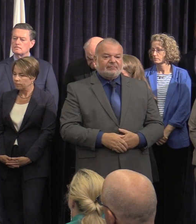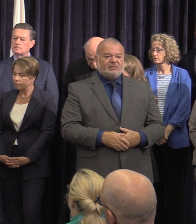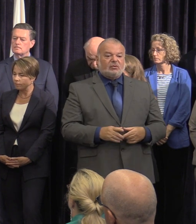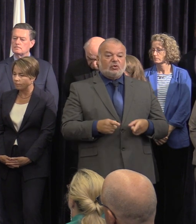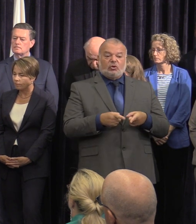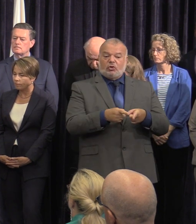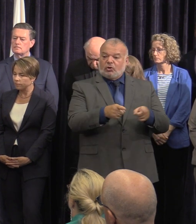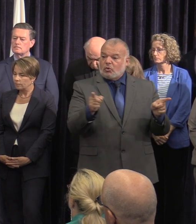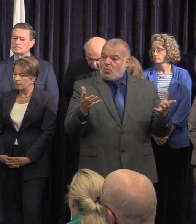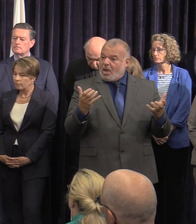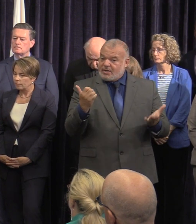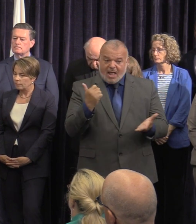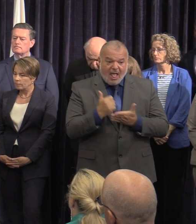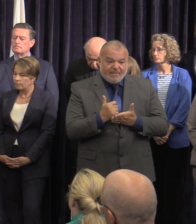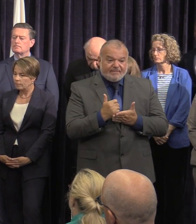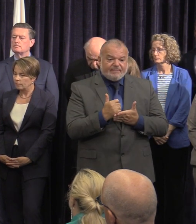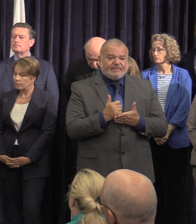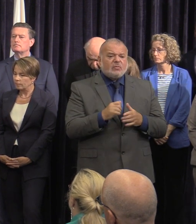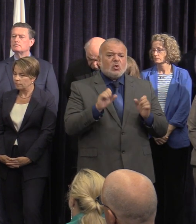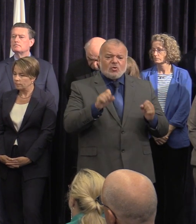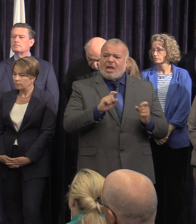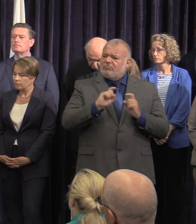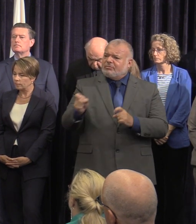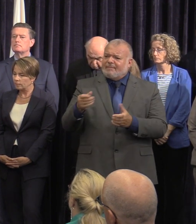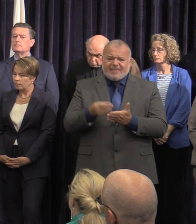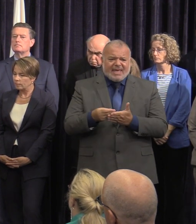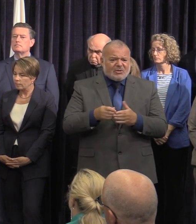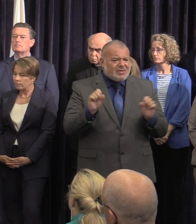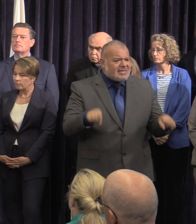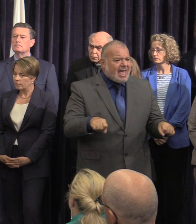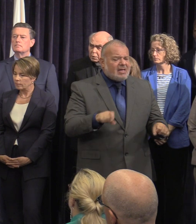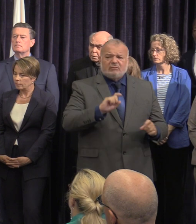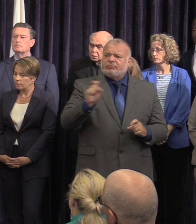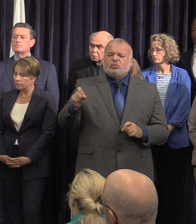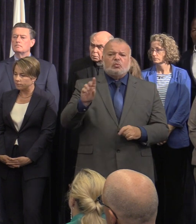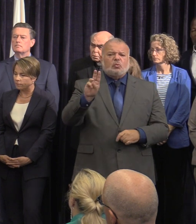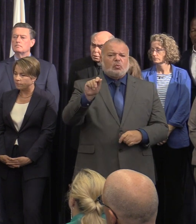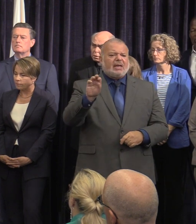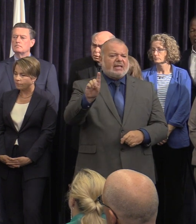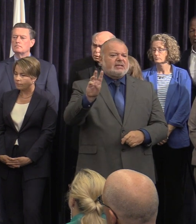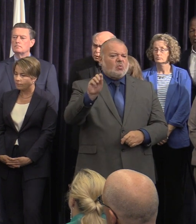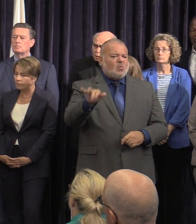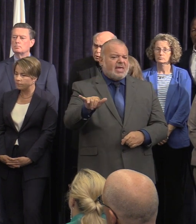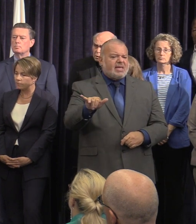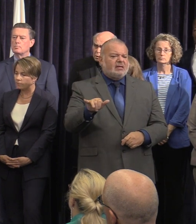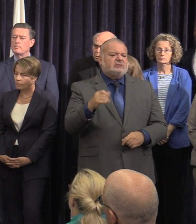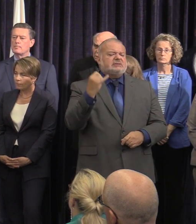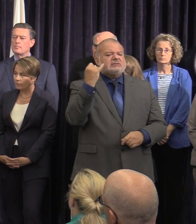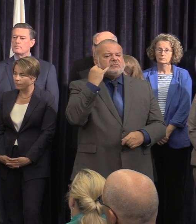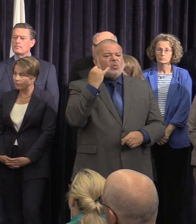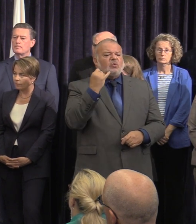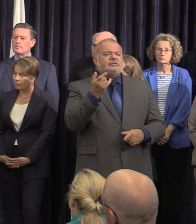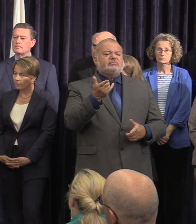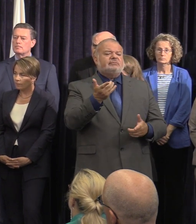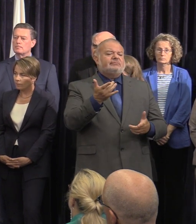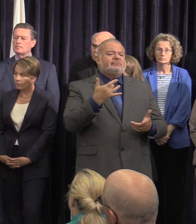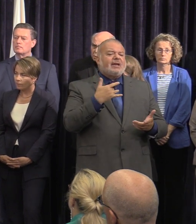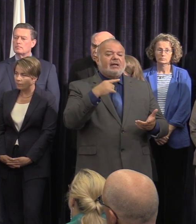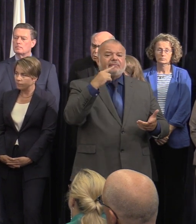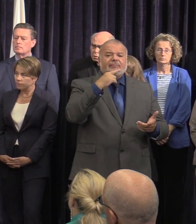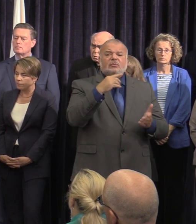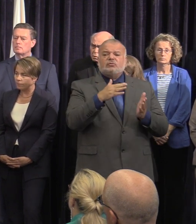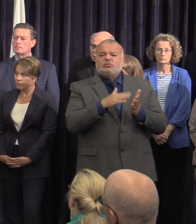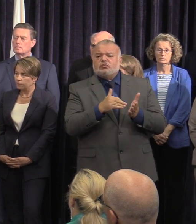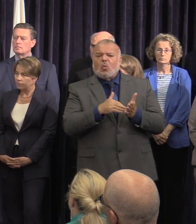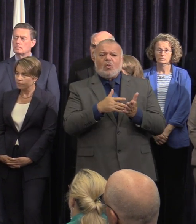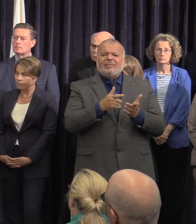to supporting the fund directly. You can donate basic necessities and supplies at our family welcome centers in Alston and Quincy. You can get